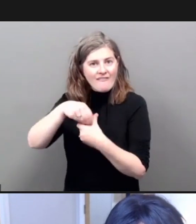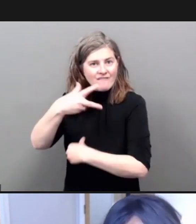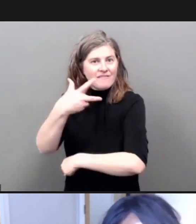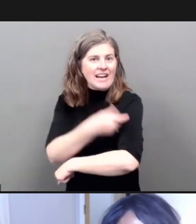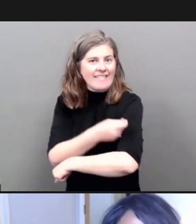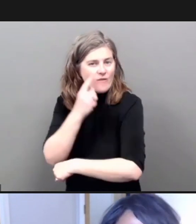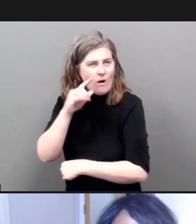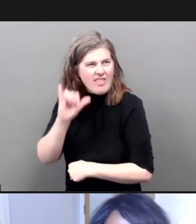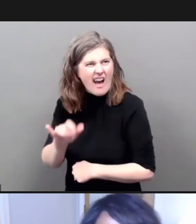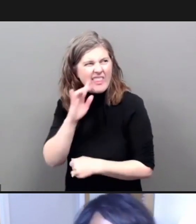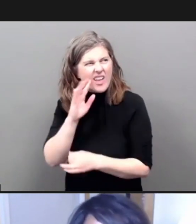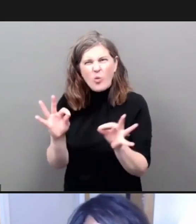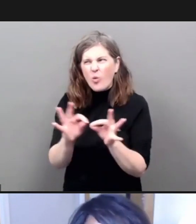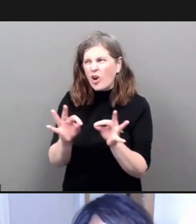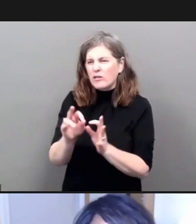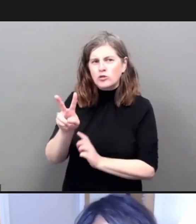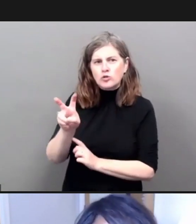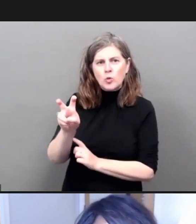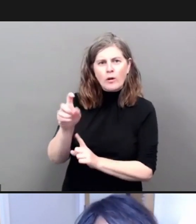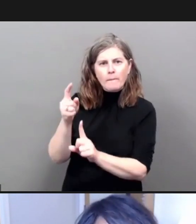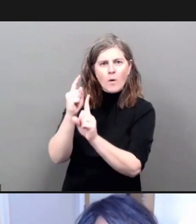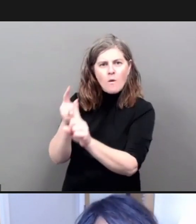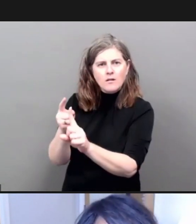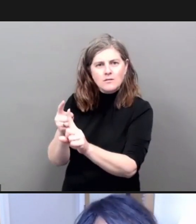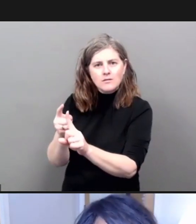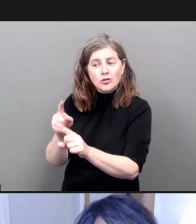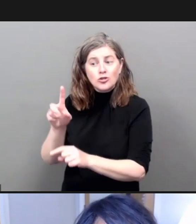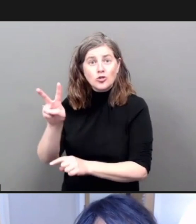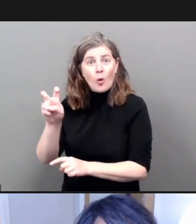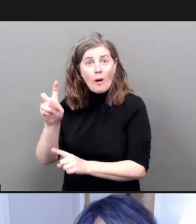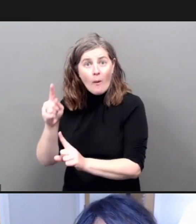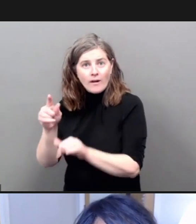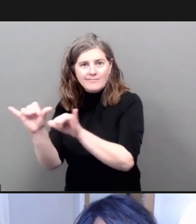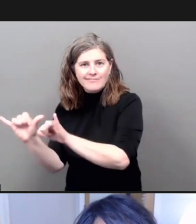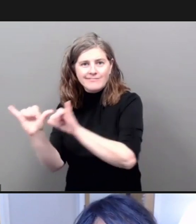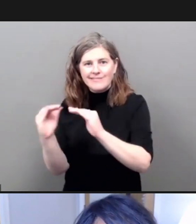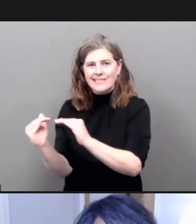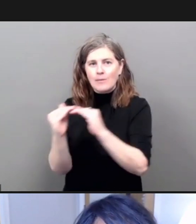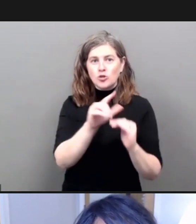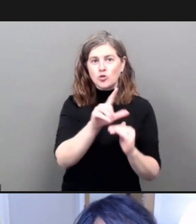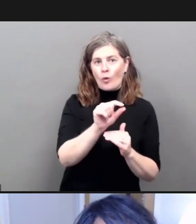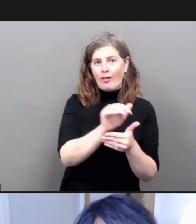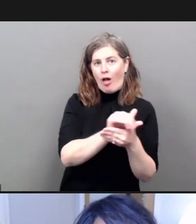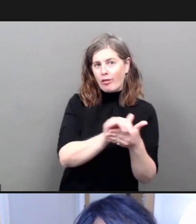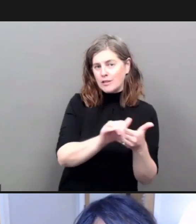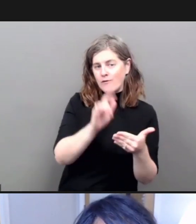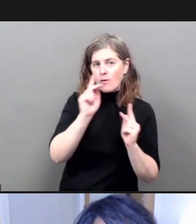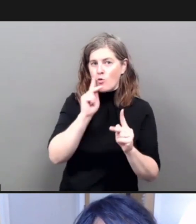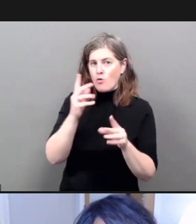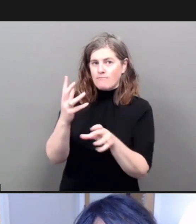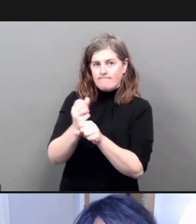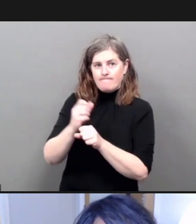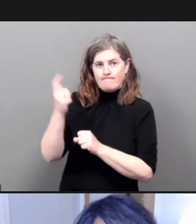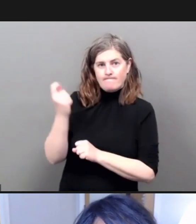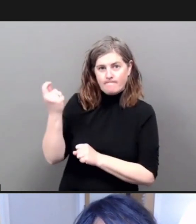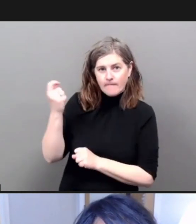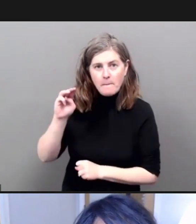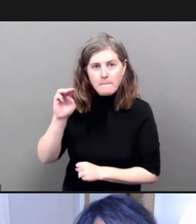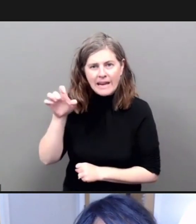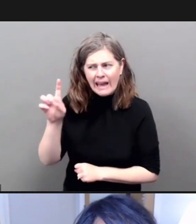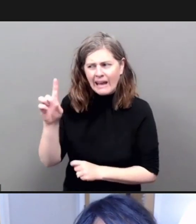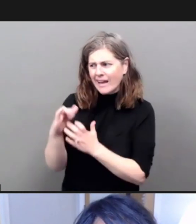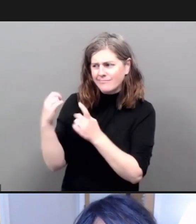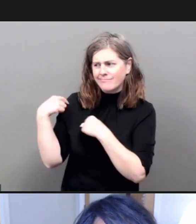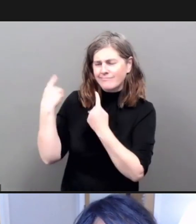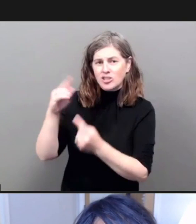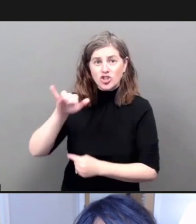worth 200 points, which is the equivalent of $20 for Medicaid recipients. That's been in place since January. But I think,